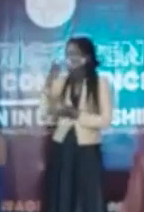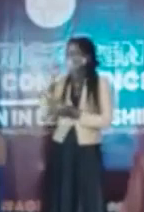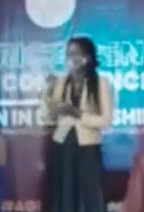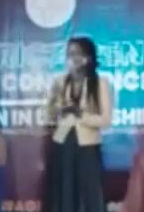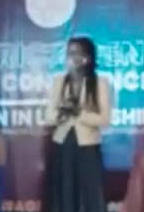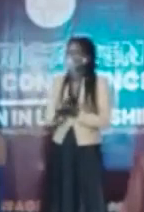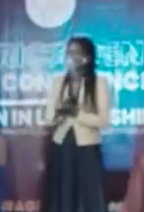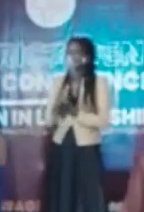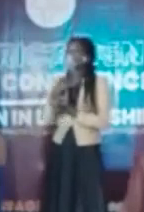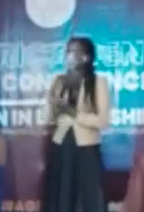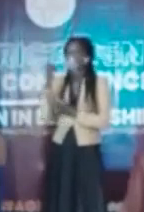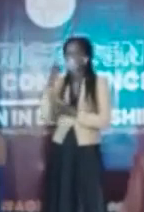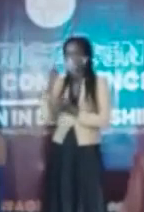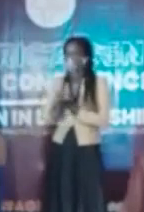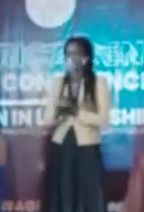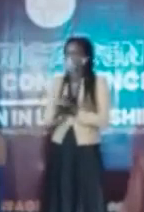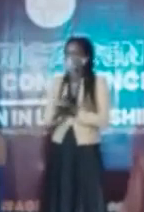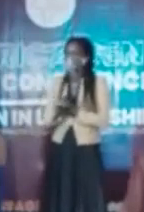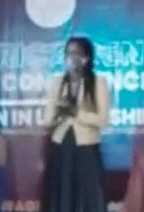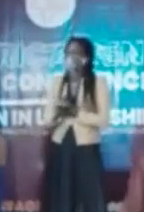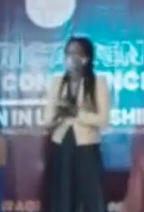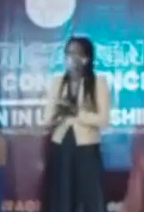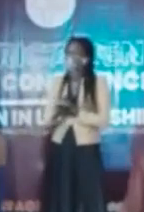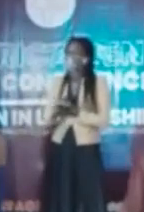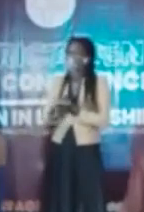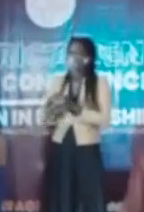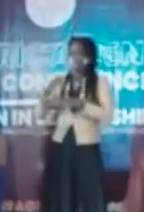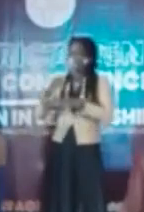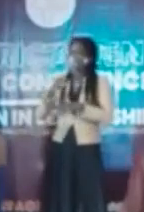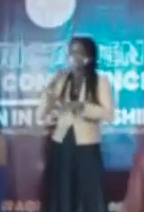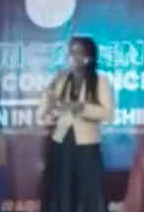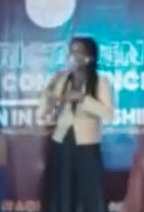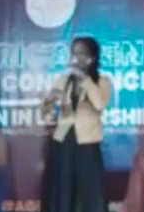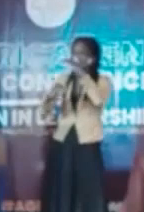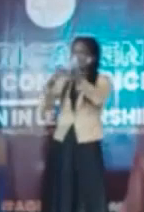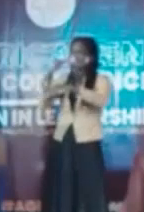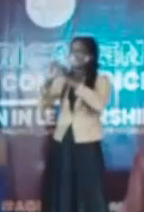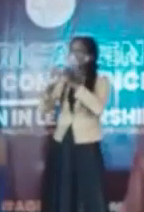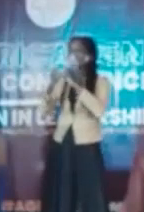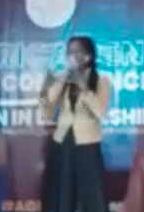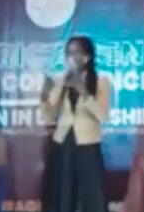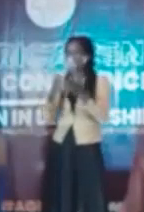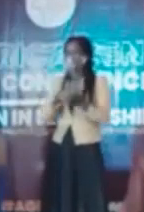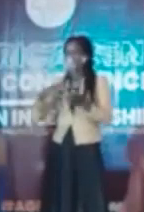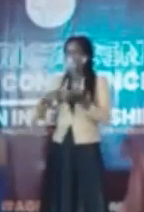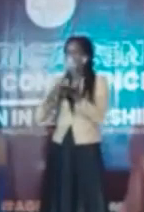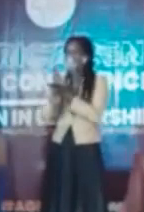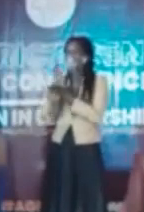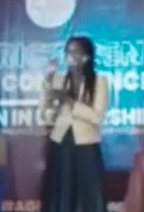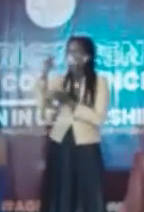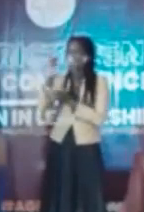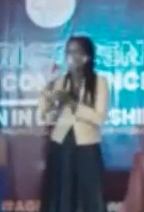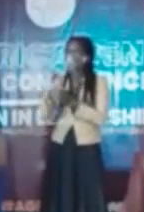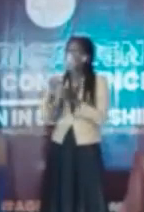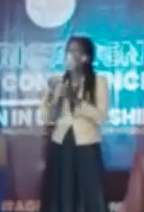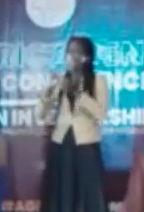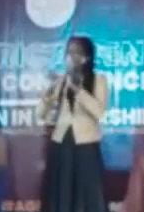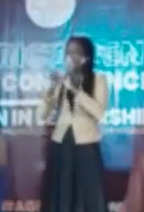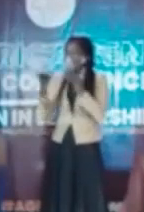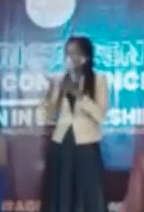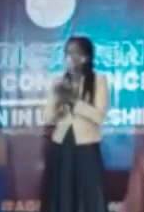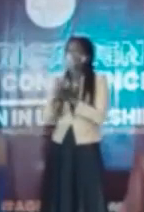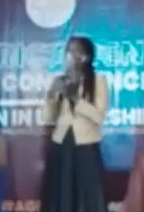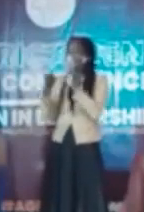what steps should women's rights NGOs take to deconstruct the cultural norms? So